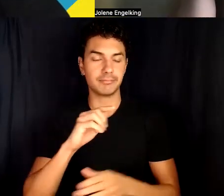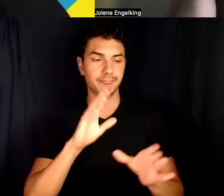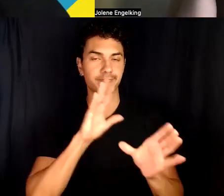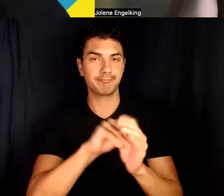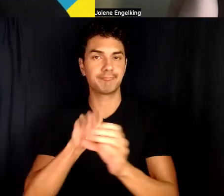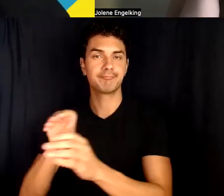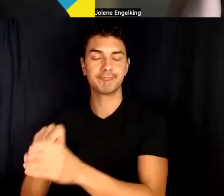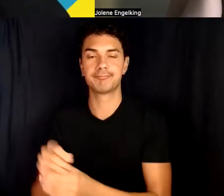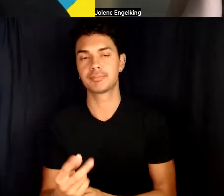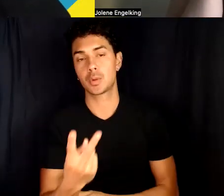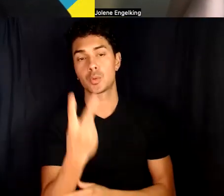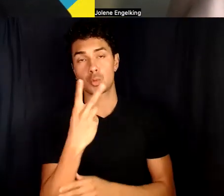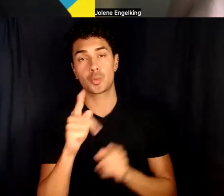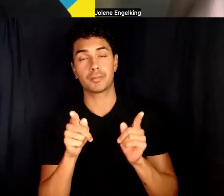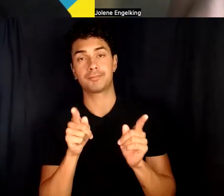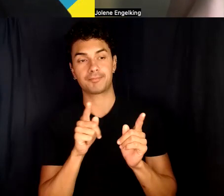those were